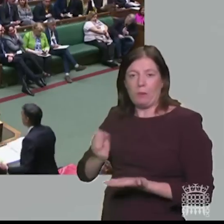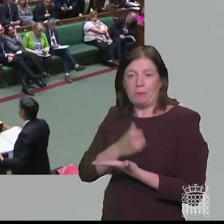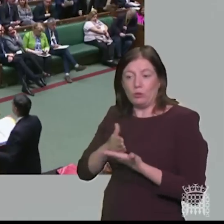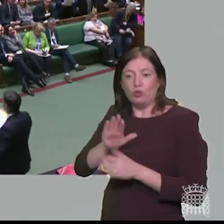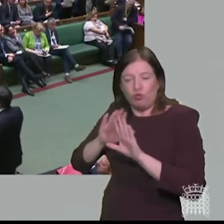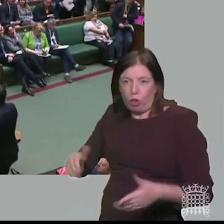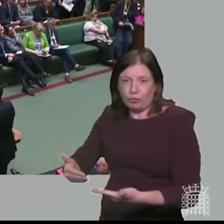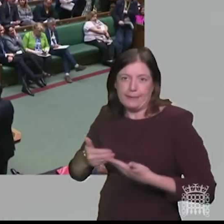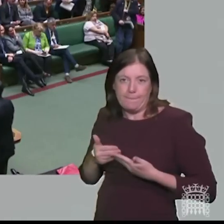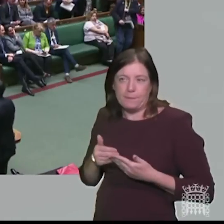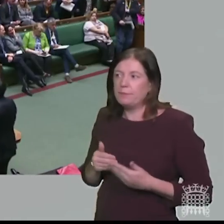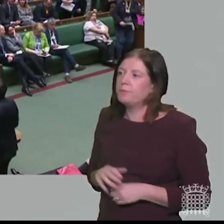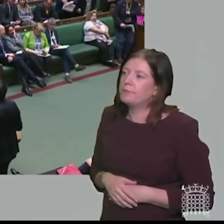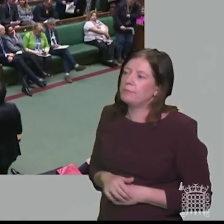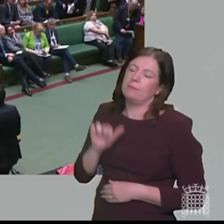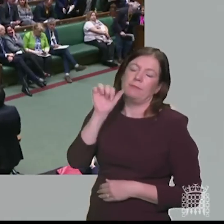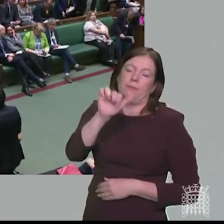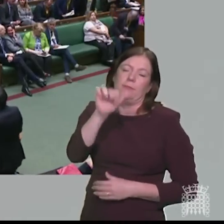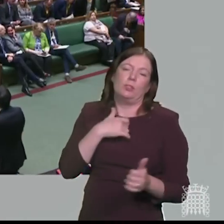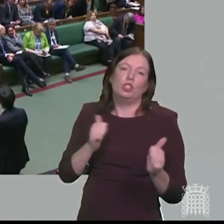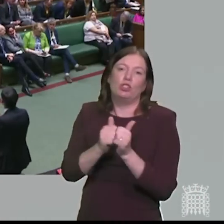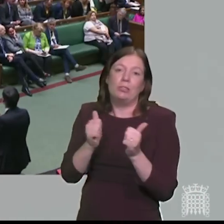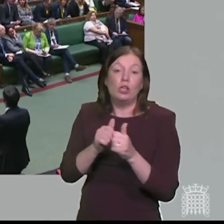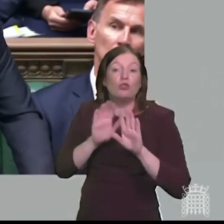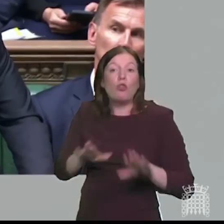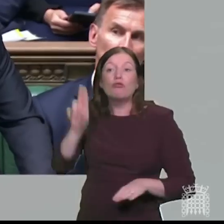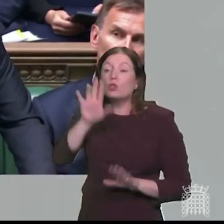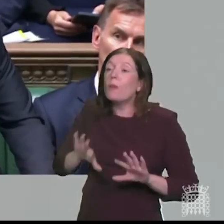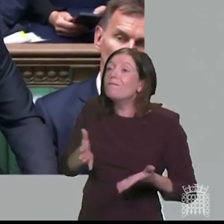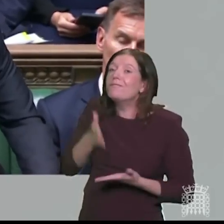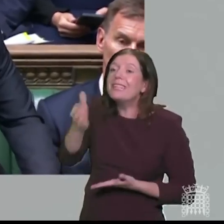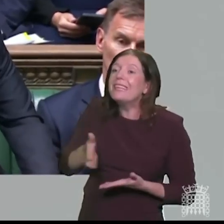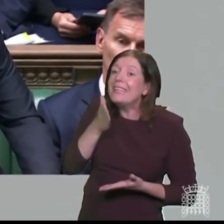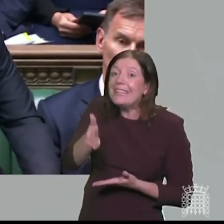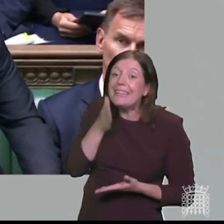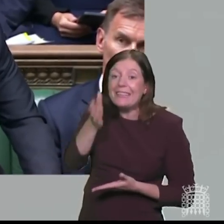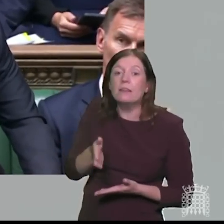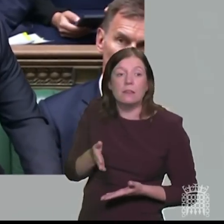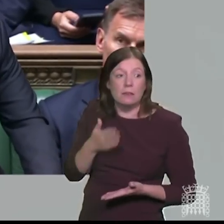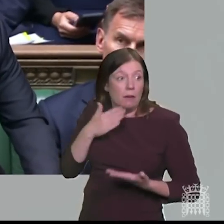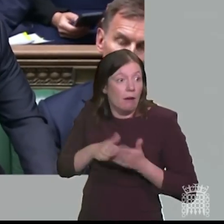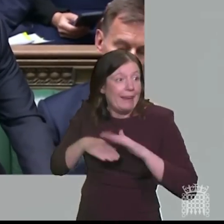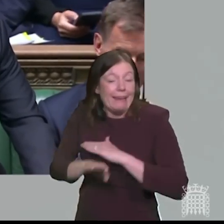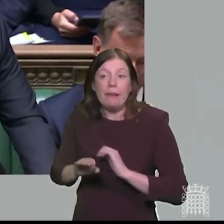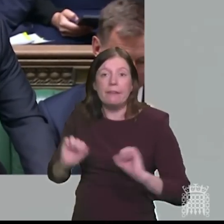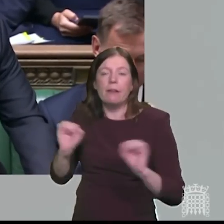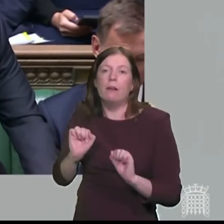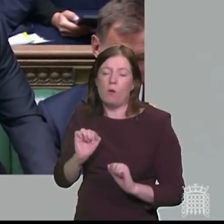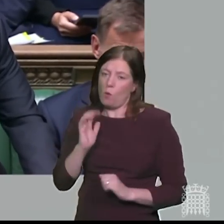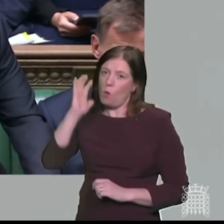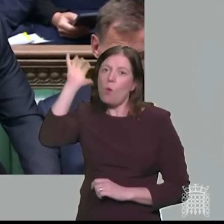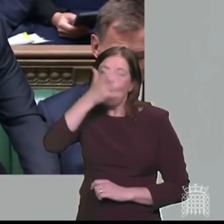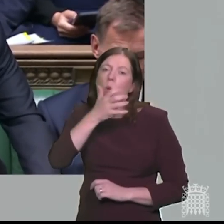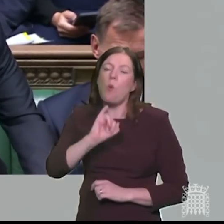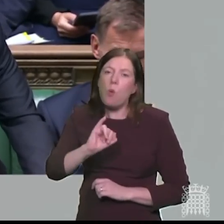Minister. Well, Mr. Speaker, I agree with the honourable gentleman that children missing school is a tragedy and it's incredibly damaging for educational